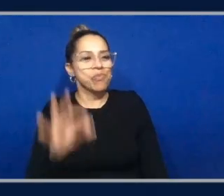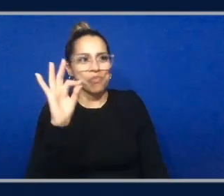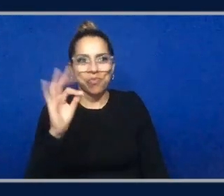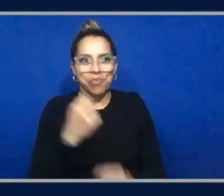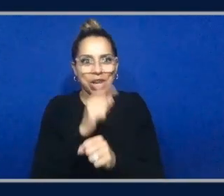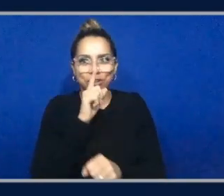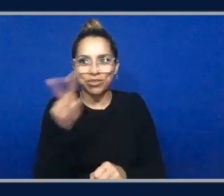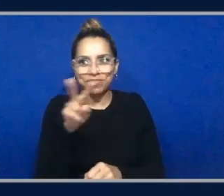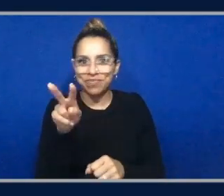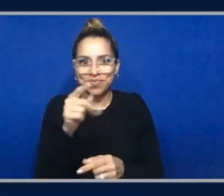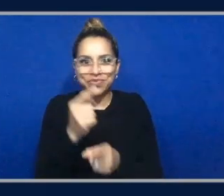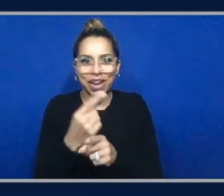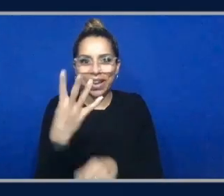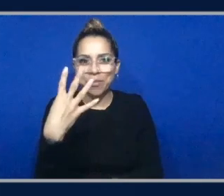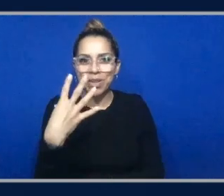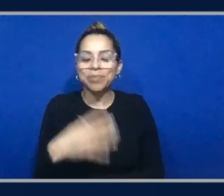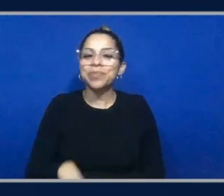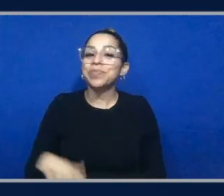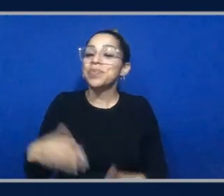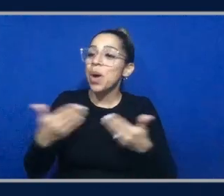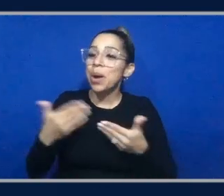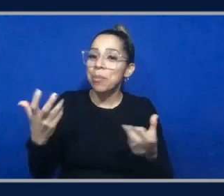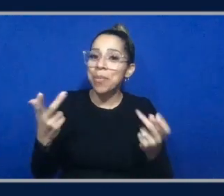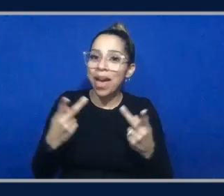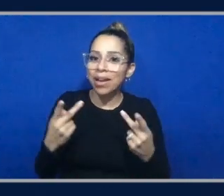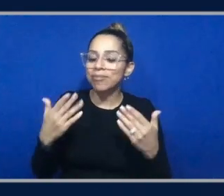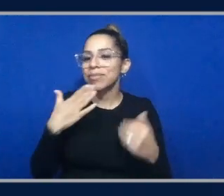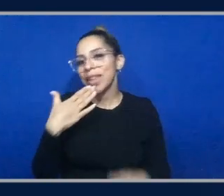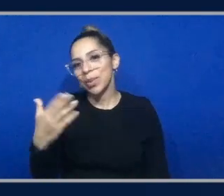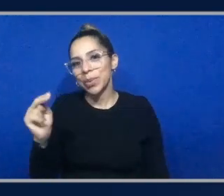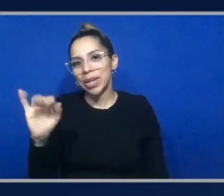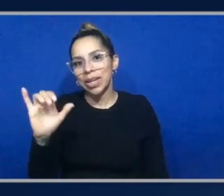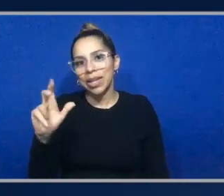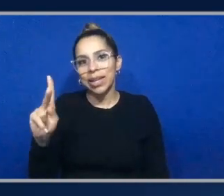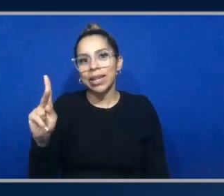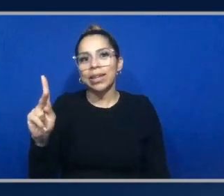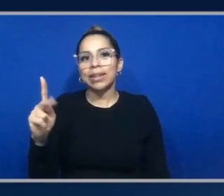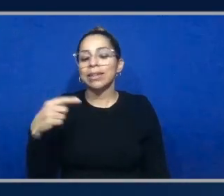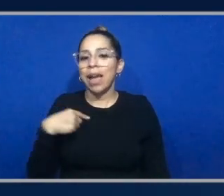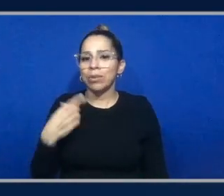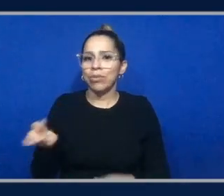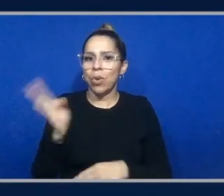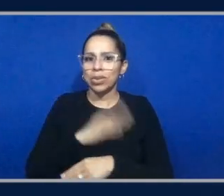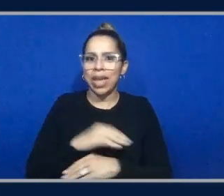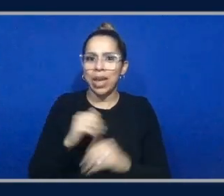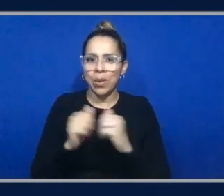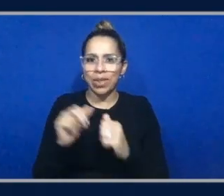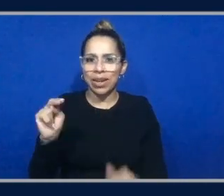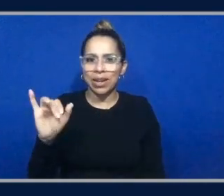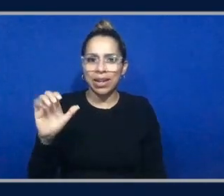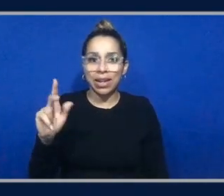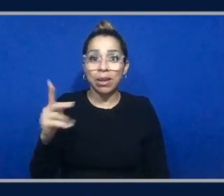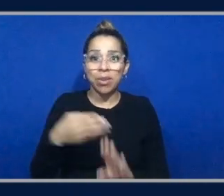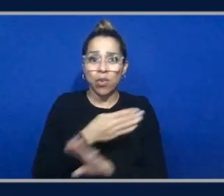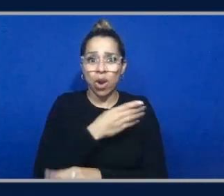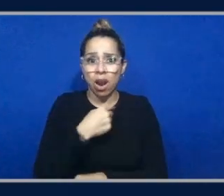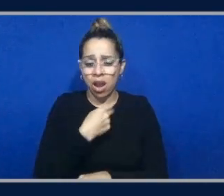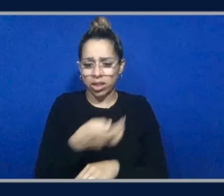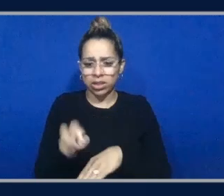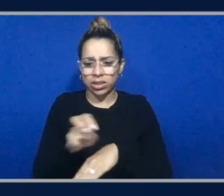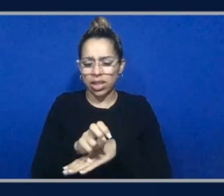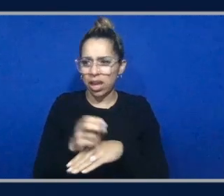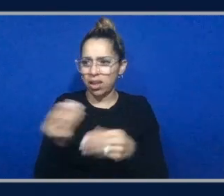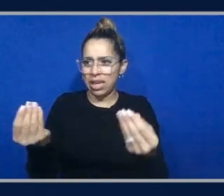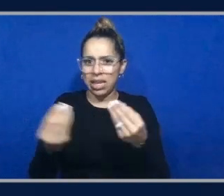everybody, welcome back. Thanks, Nick. Out in the field, I've actually been spending all day with Nick, and just before I came on here, I was handed these two utensils,